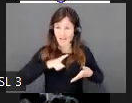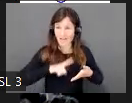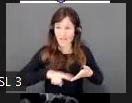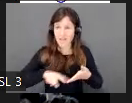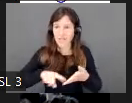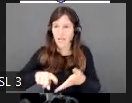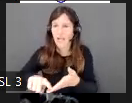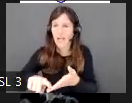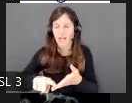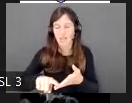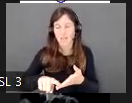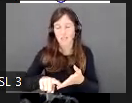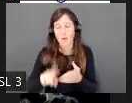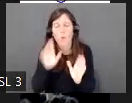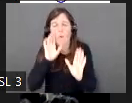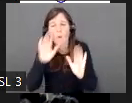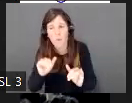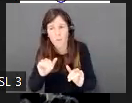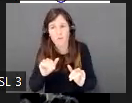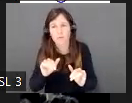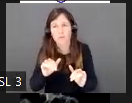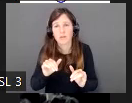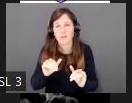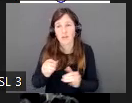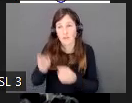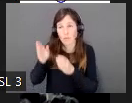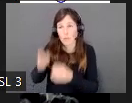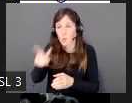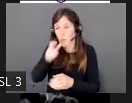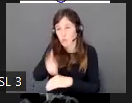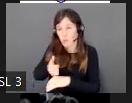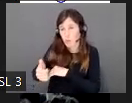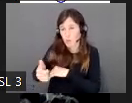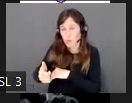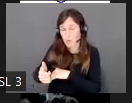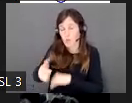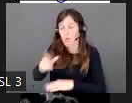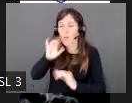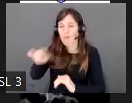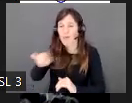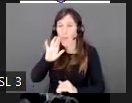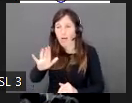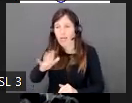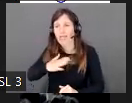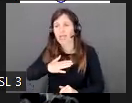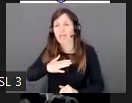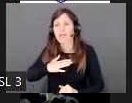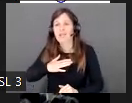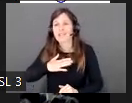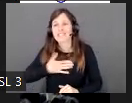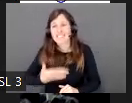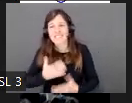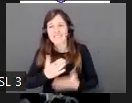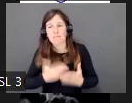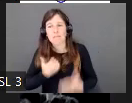taken by the subject or the accused, which I can take to the Crown Attorney, that can then consider a diversion out of the